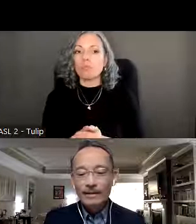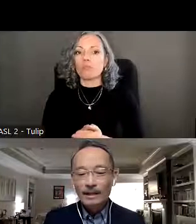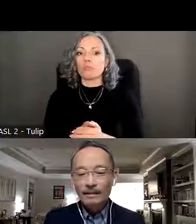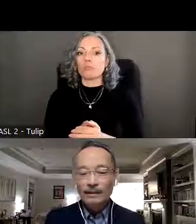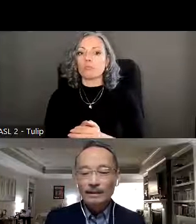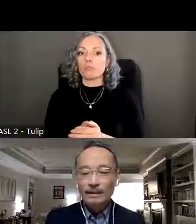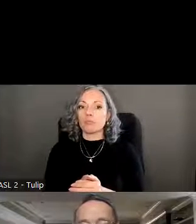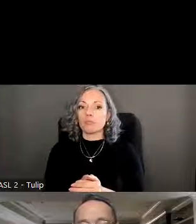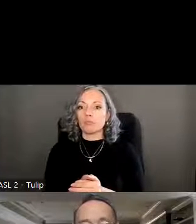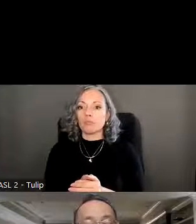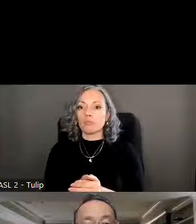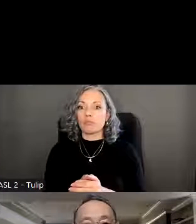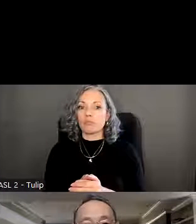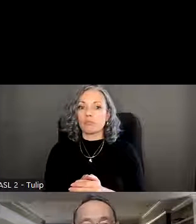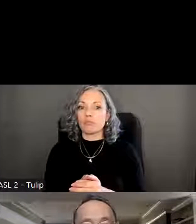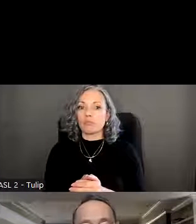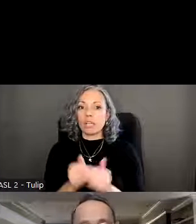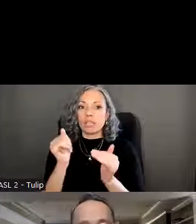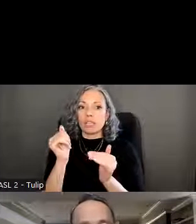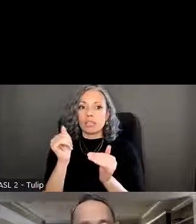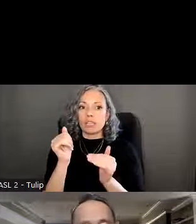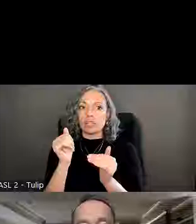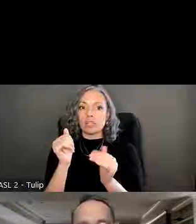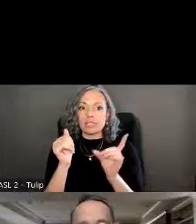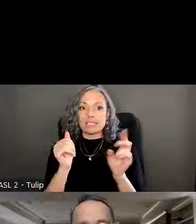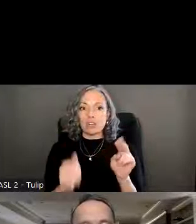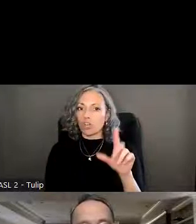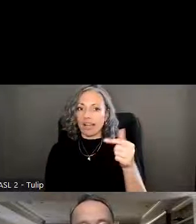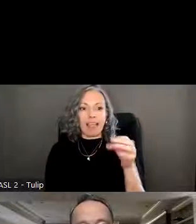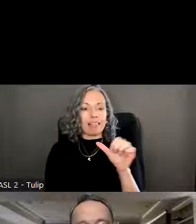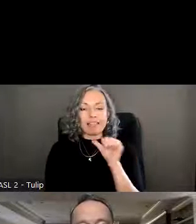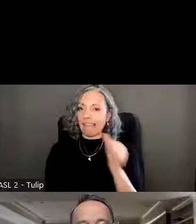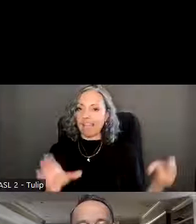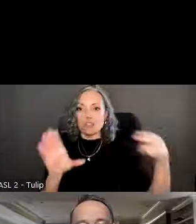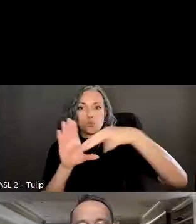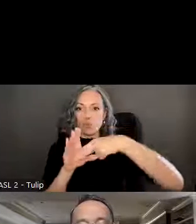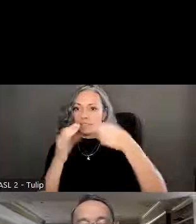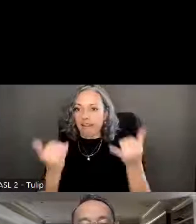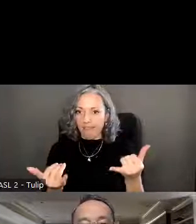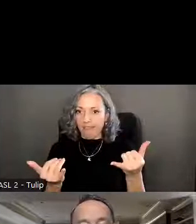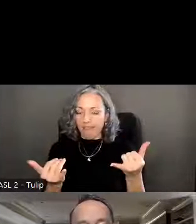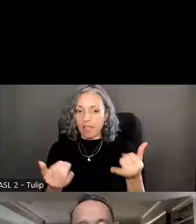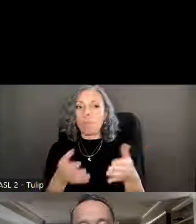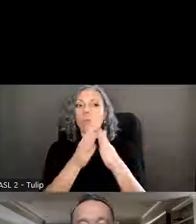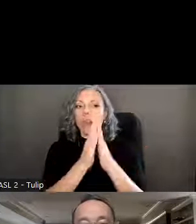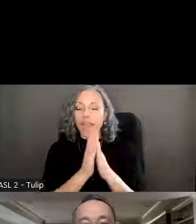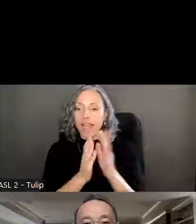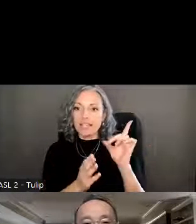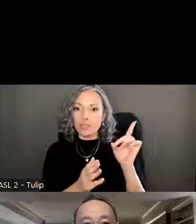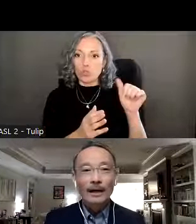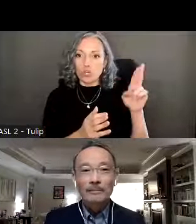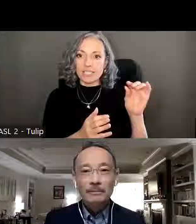that Dr. Galy won't be able to join us at this time, but I'd like to ask Darcy